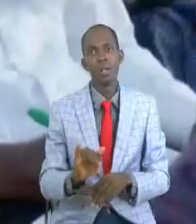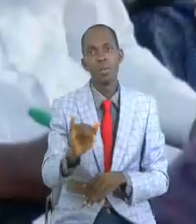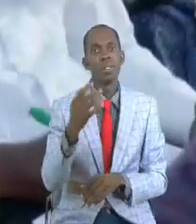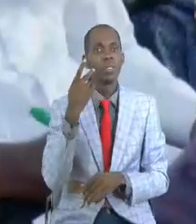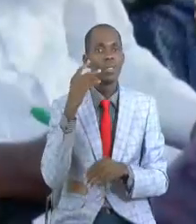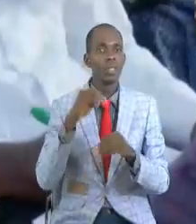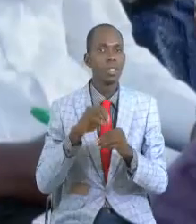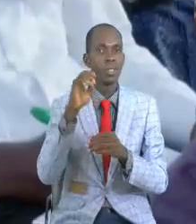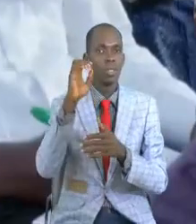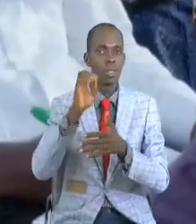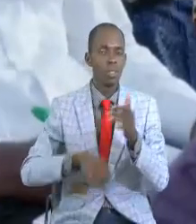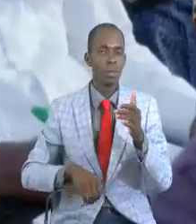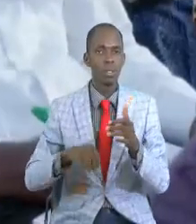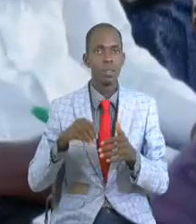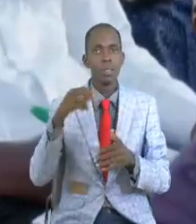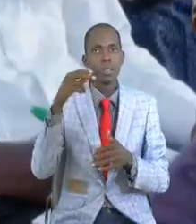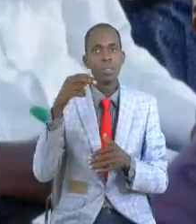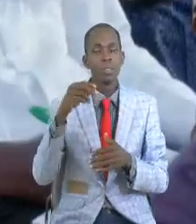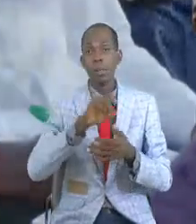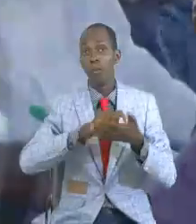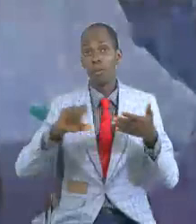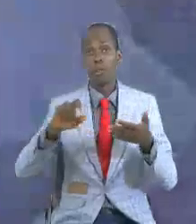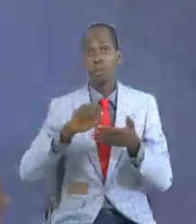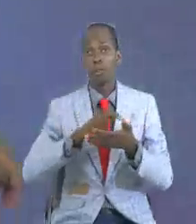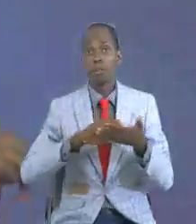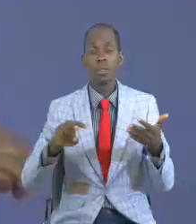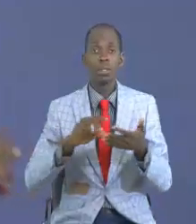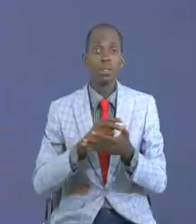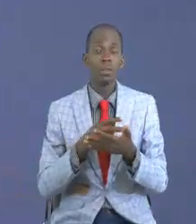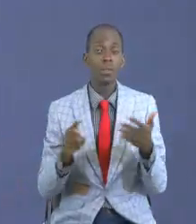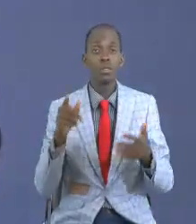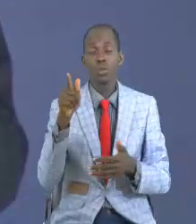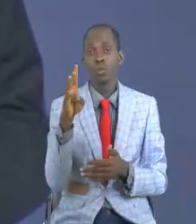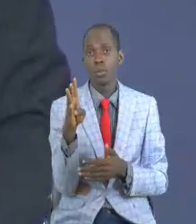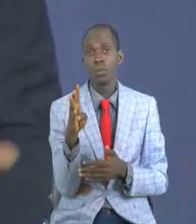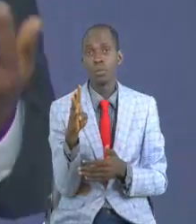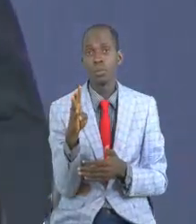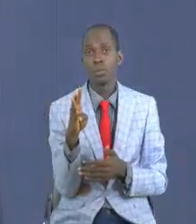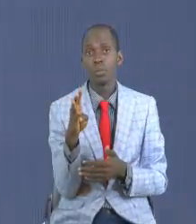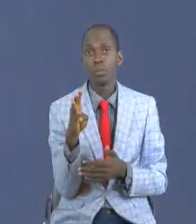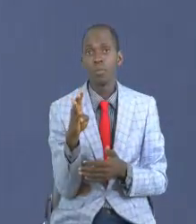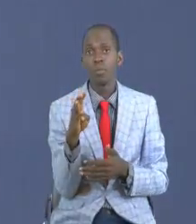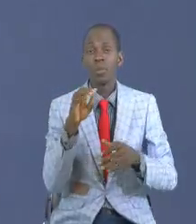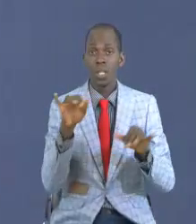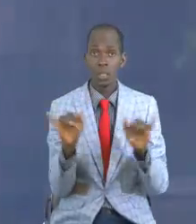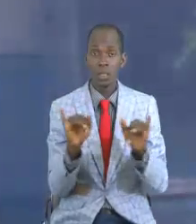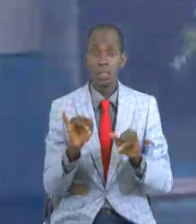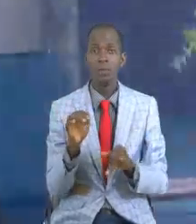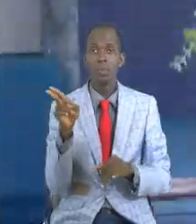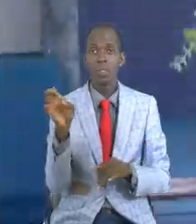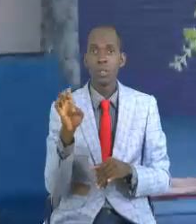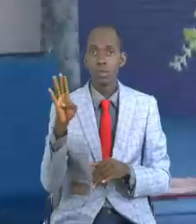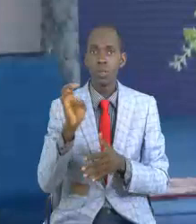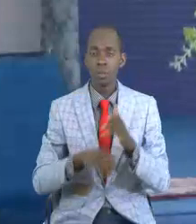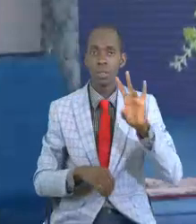verse 24 there. In verse 24, he tells us, Hebrews chapter 7, verse